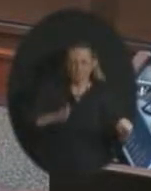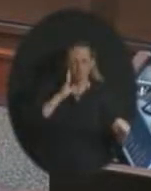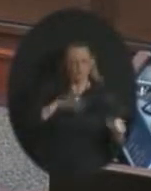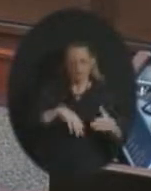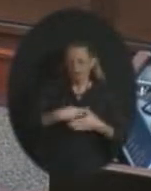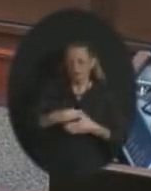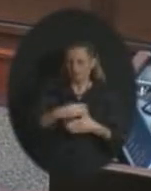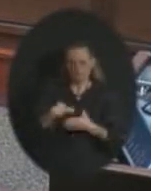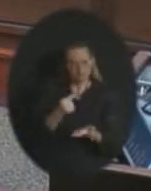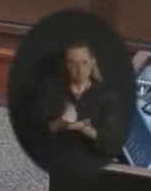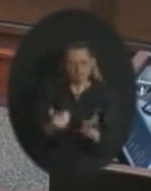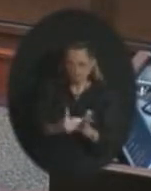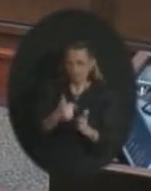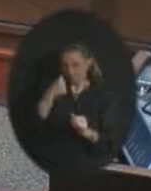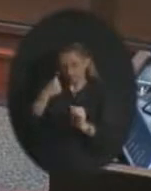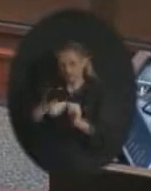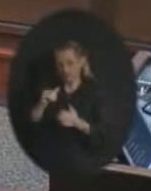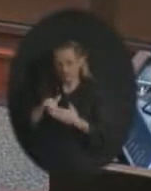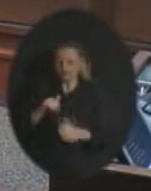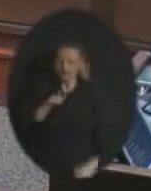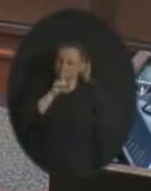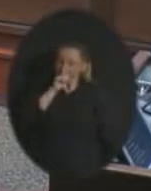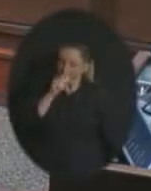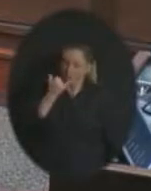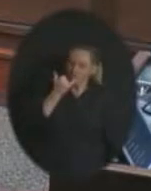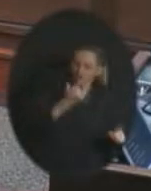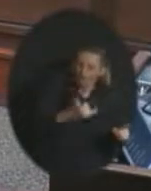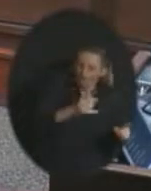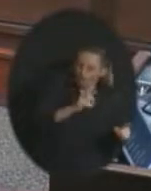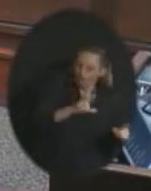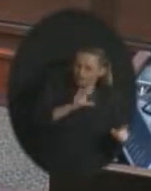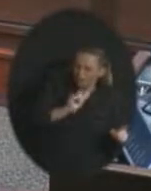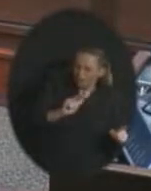So we didn't call her, but she...